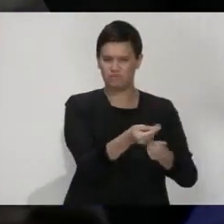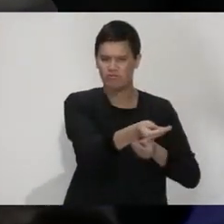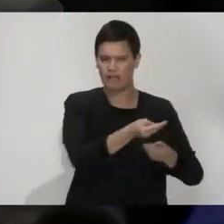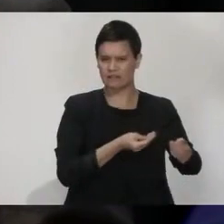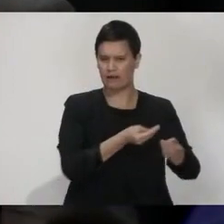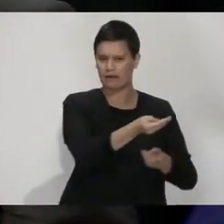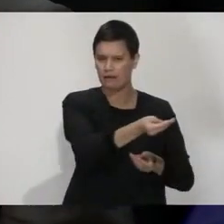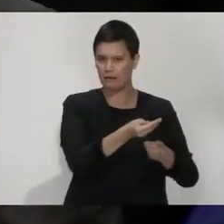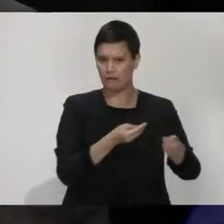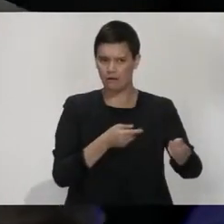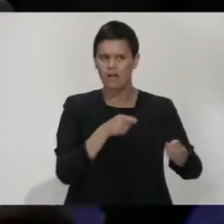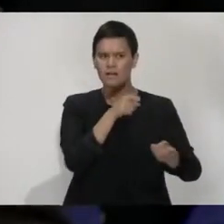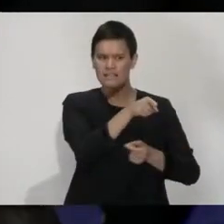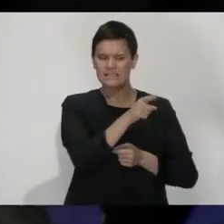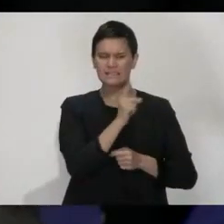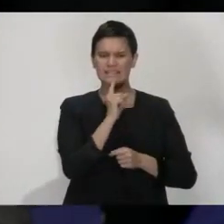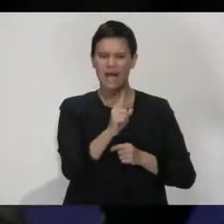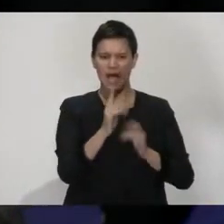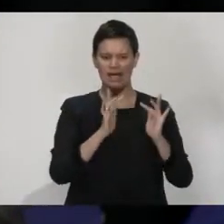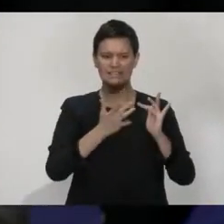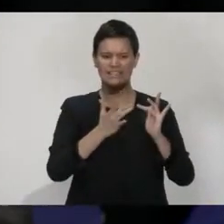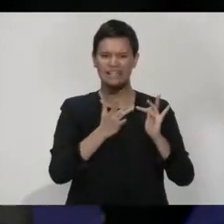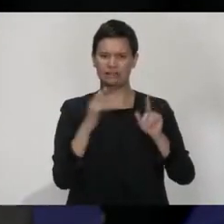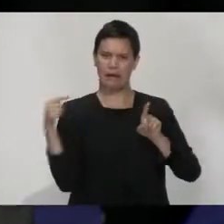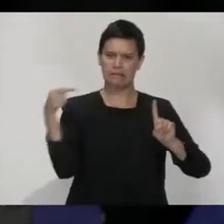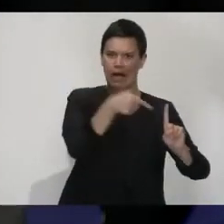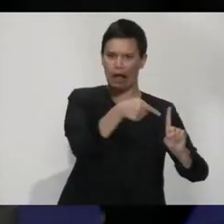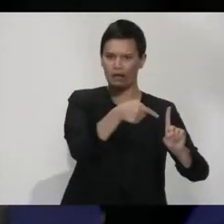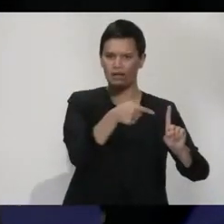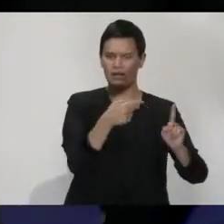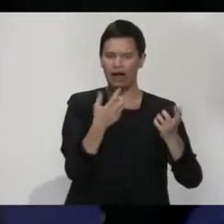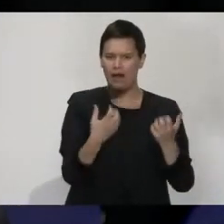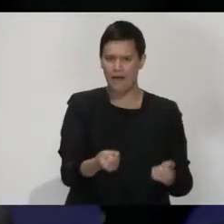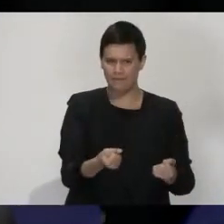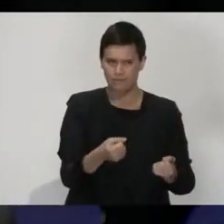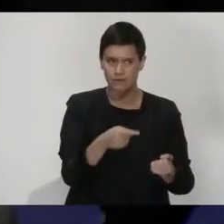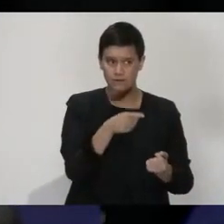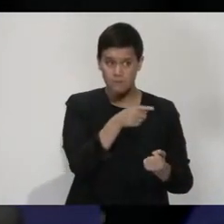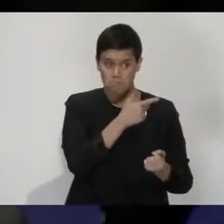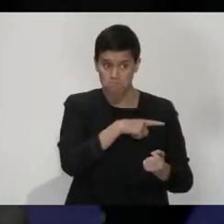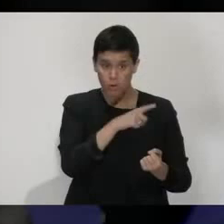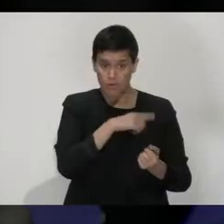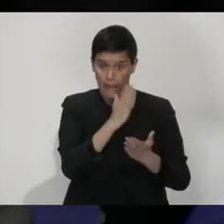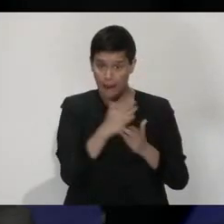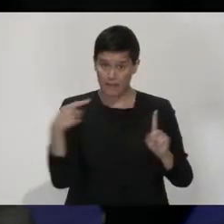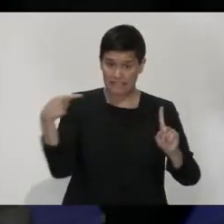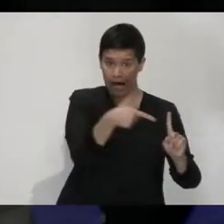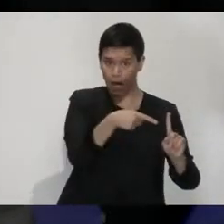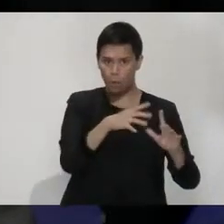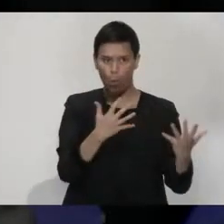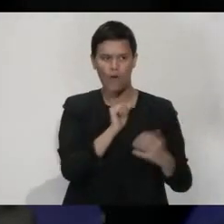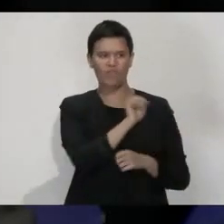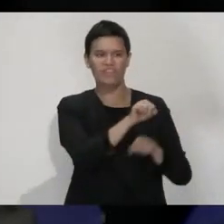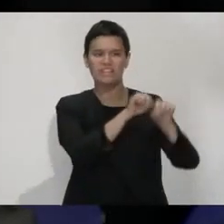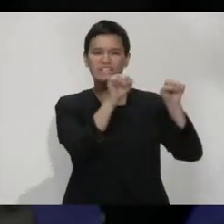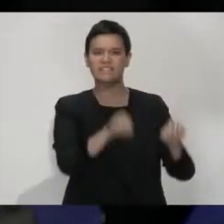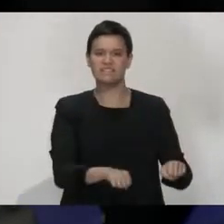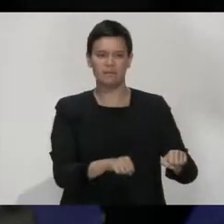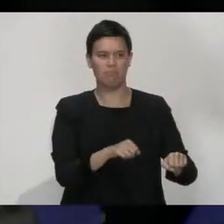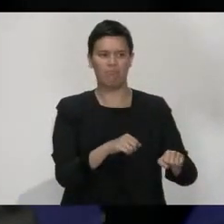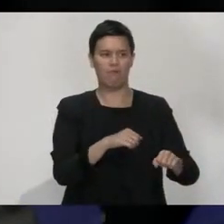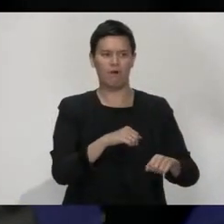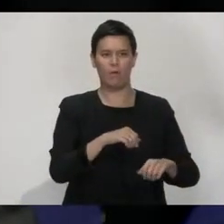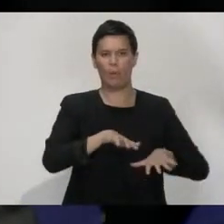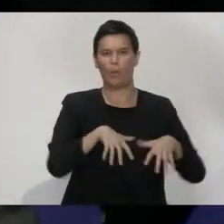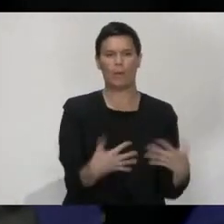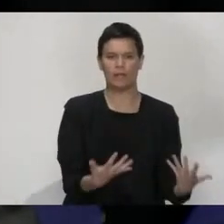inadequate infrastructure? And also, what does this do for confidence in New Zealand's markets? Yeah, on the answer to the second question, I mean,